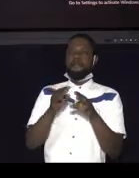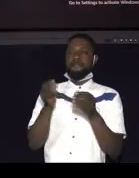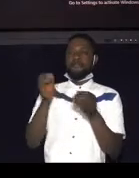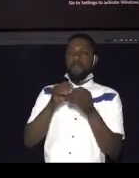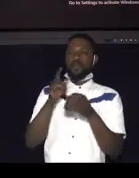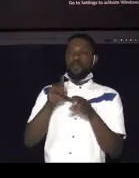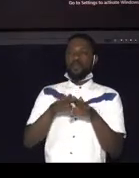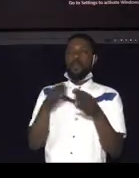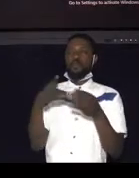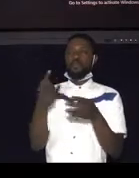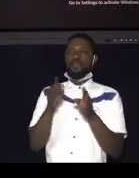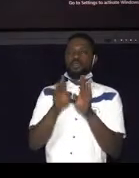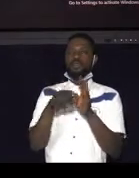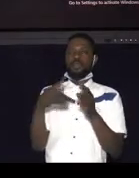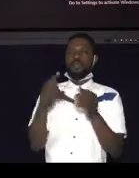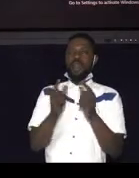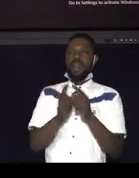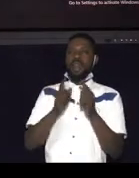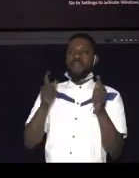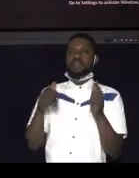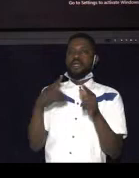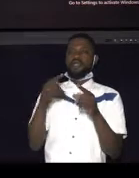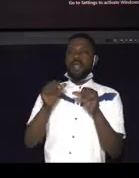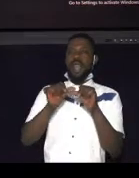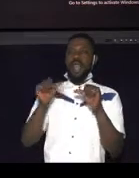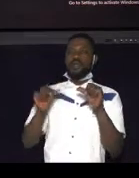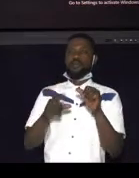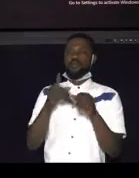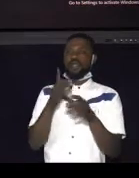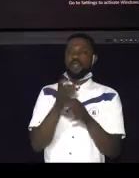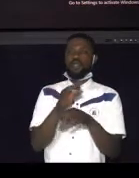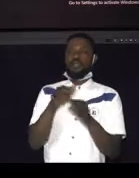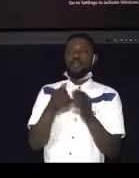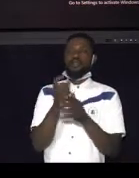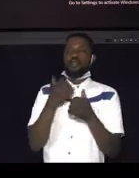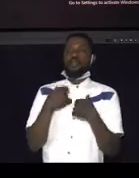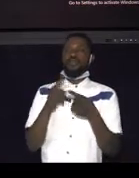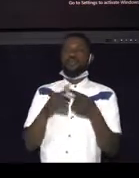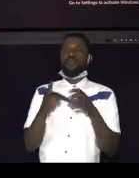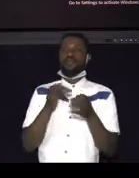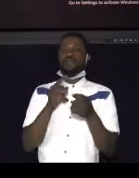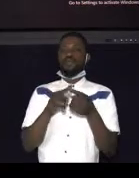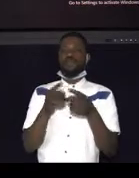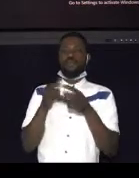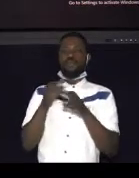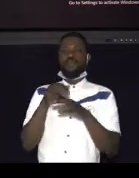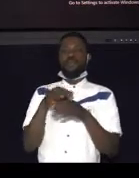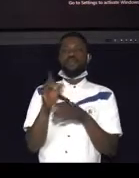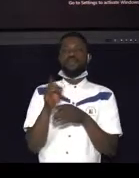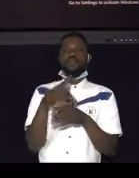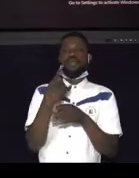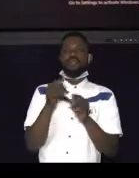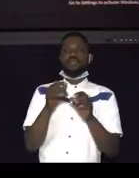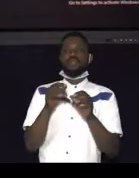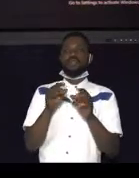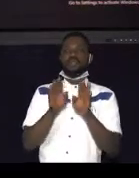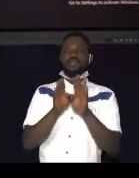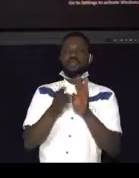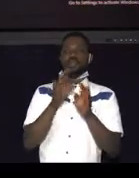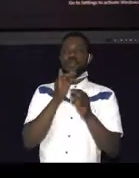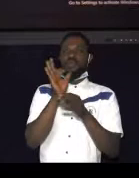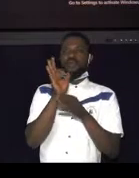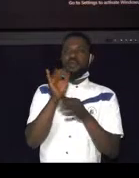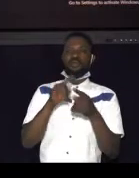open the door, the larger the angle gets. So all you have to do is look at where the door is fixed to the